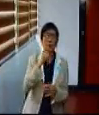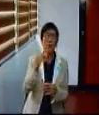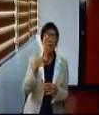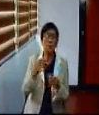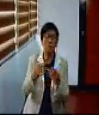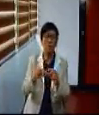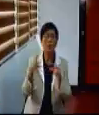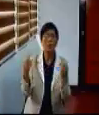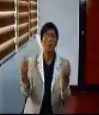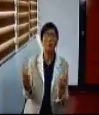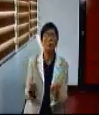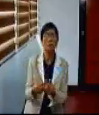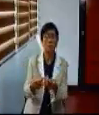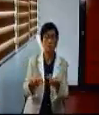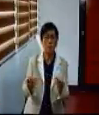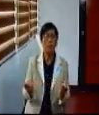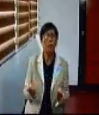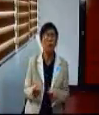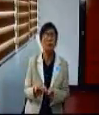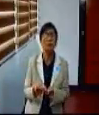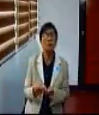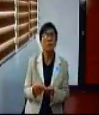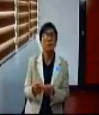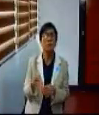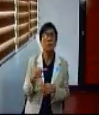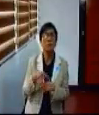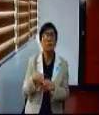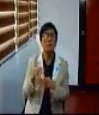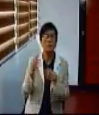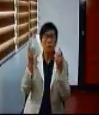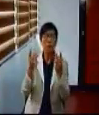non-territorial, referring to harms that are